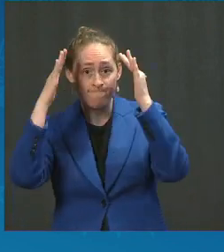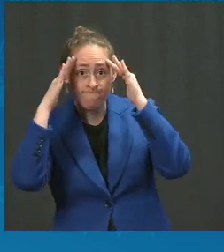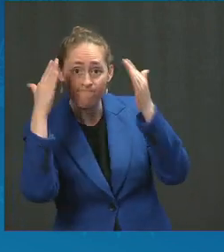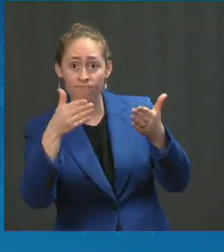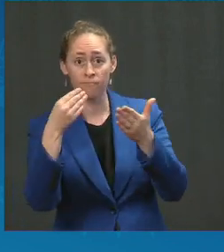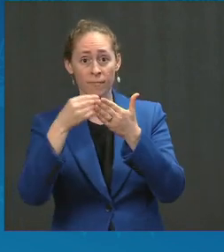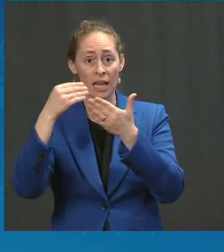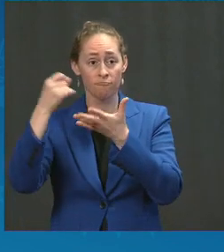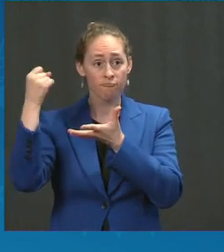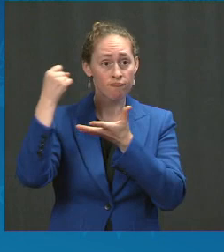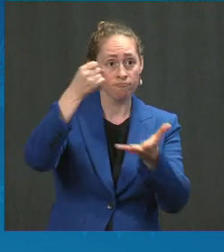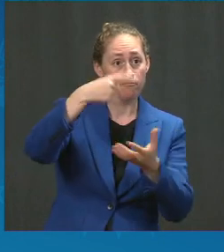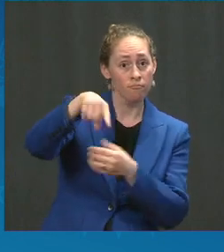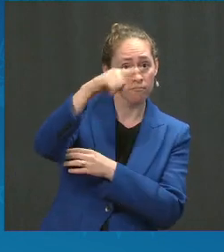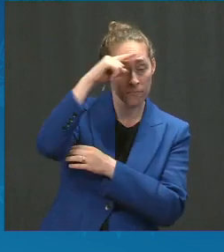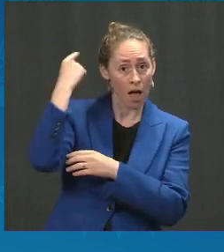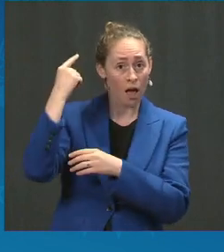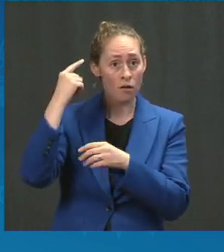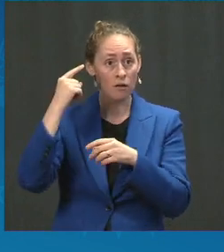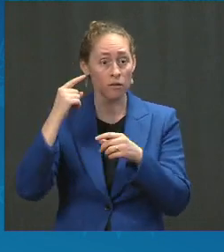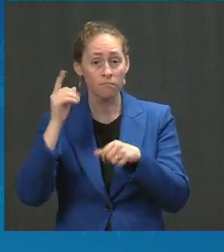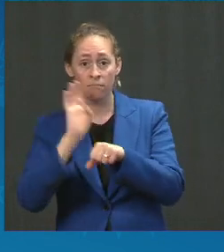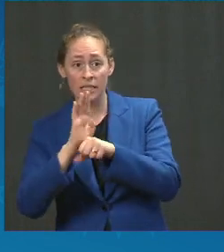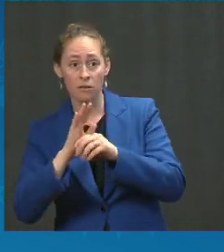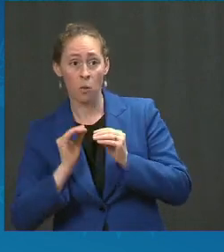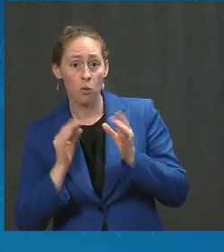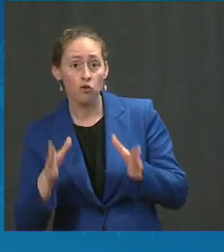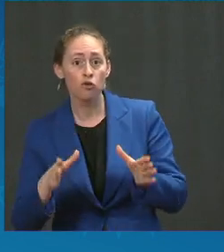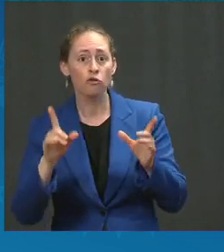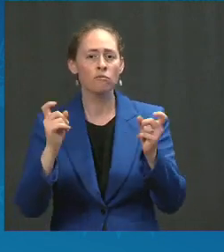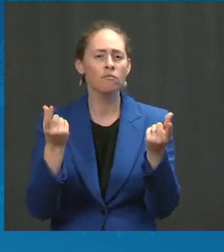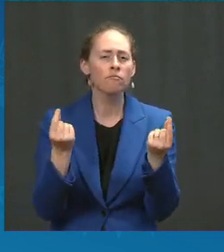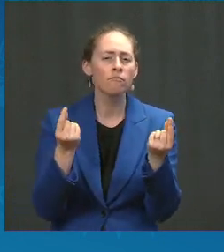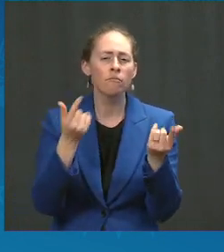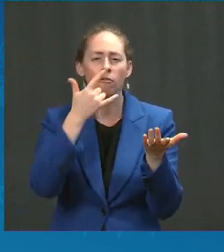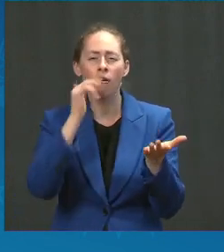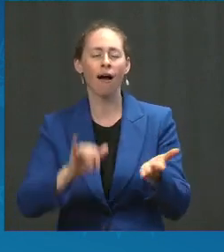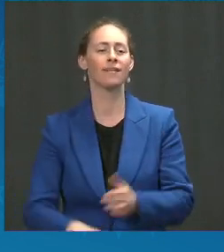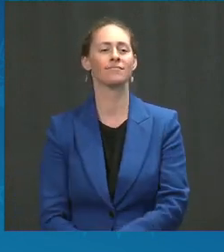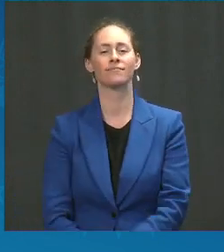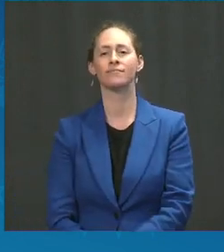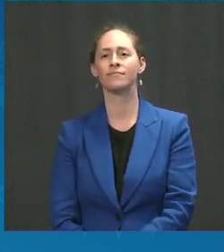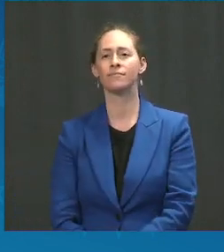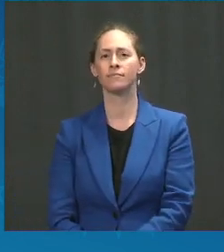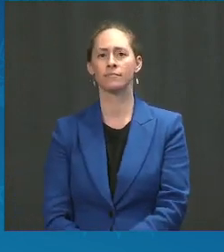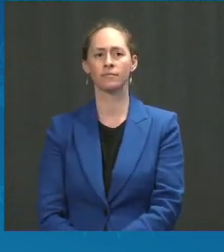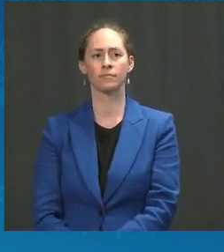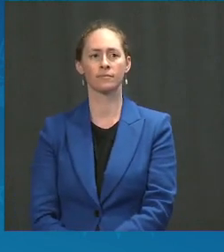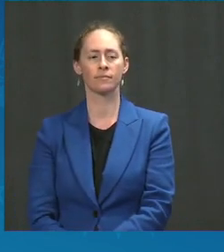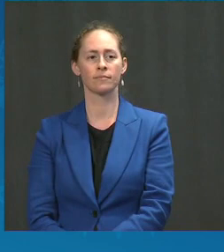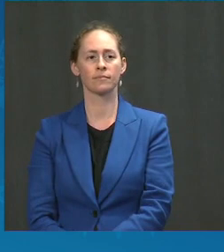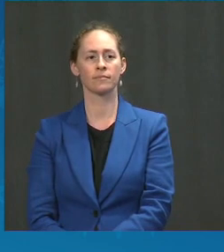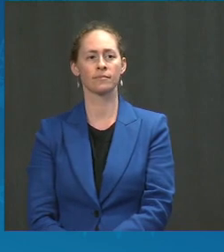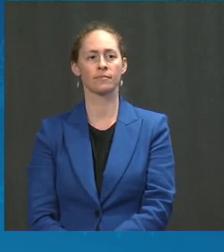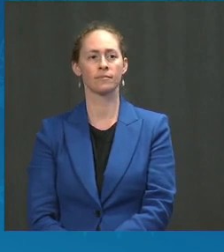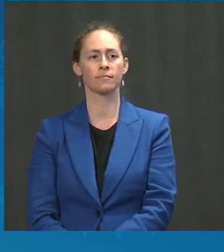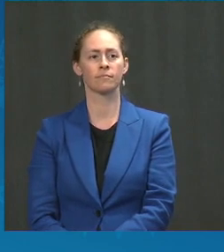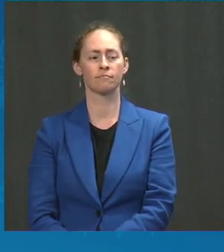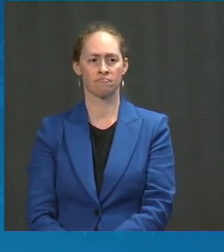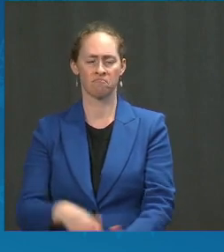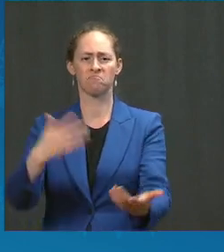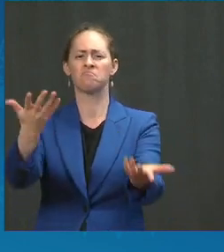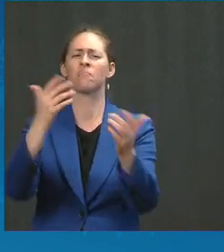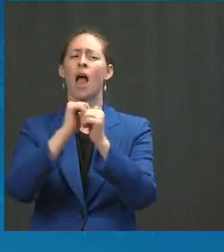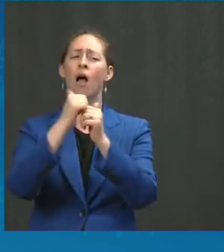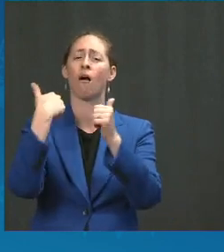That's a great question and a great point. So I'll tell you, first of all, here's how I see it. The pandemic